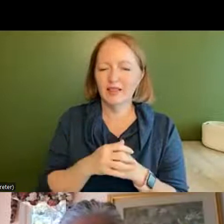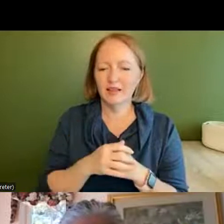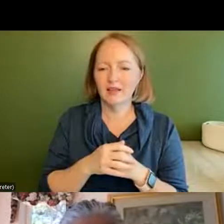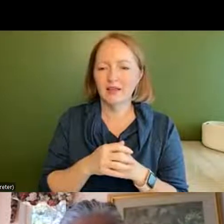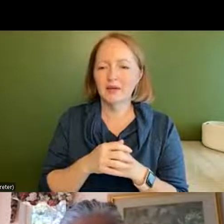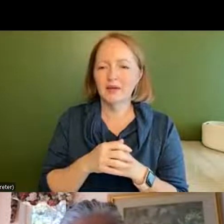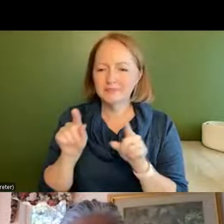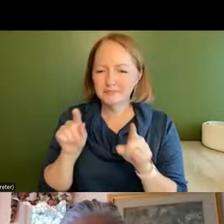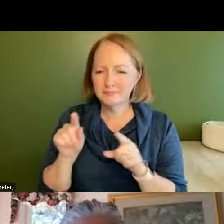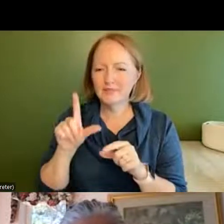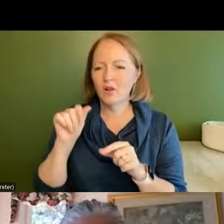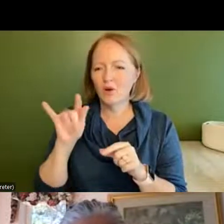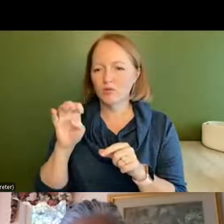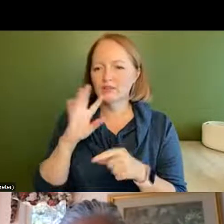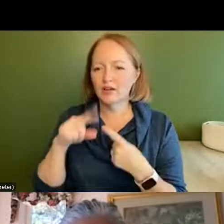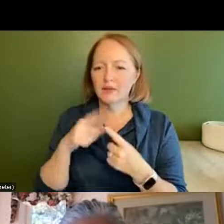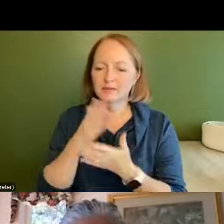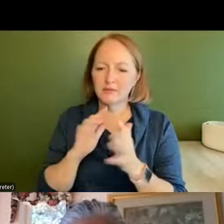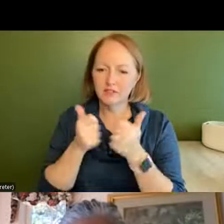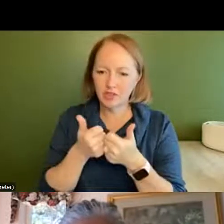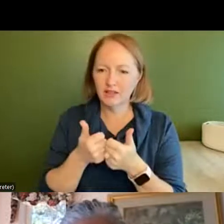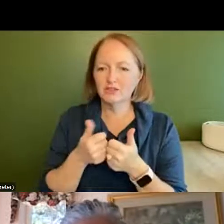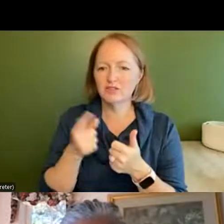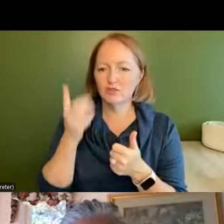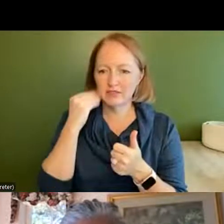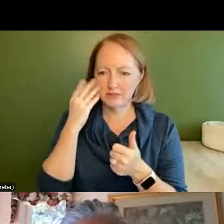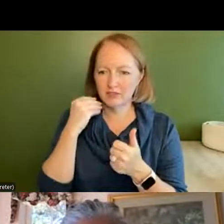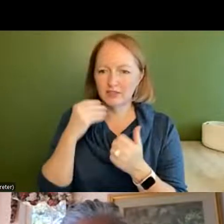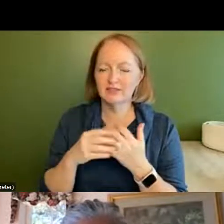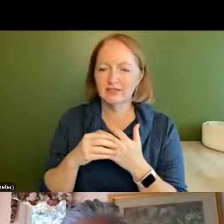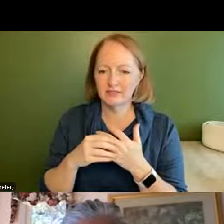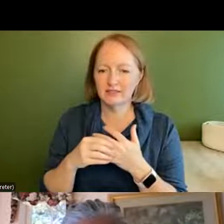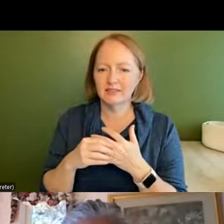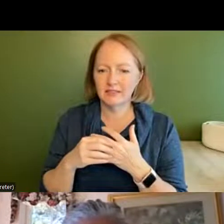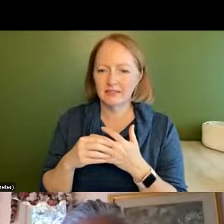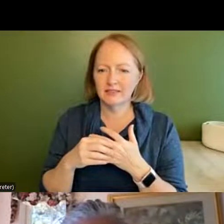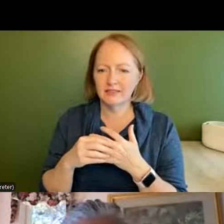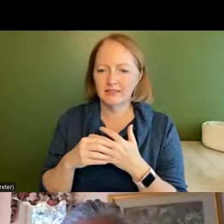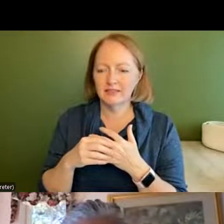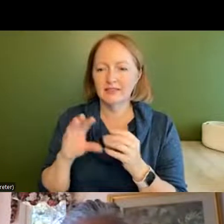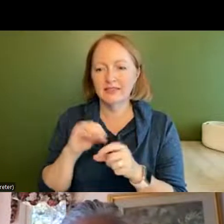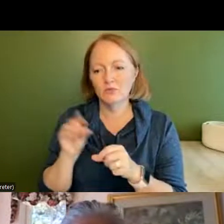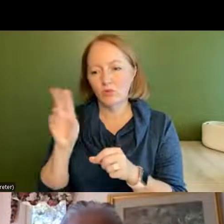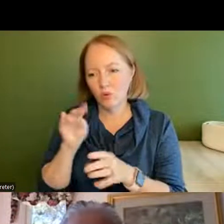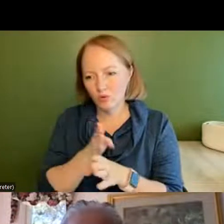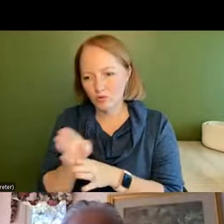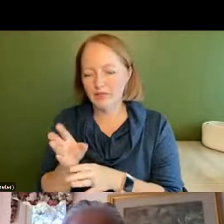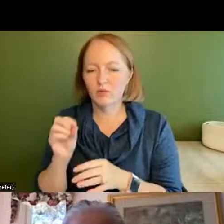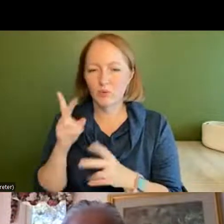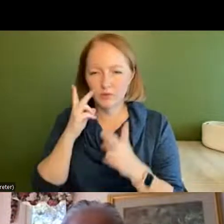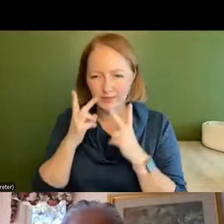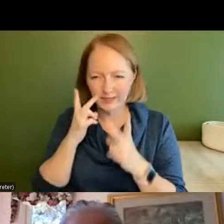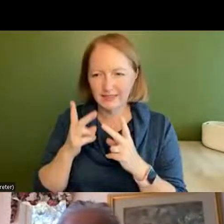talk about some of the challenges that you've experienced, you know, either in your own career or that you've